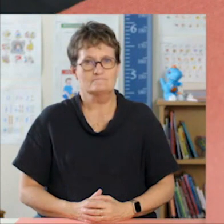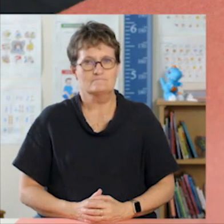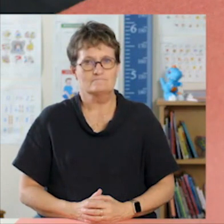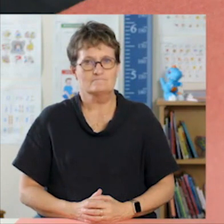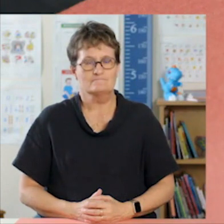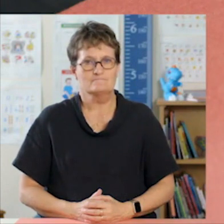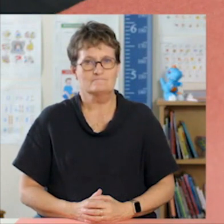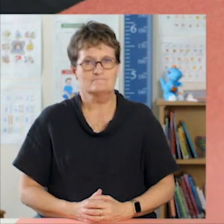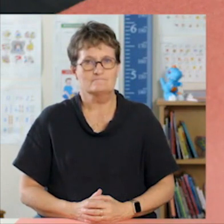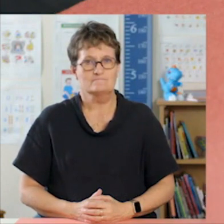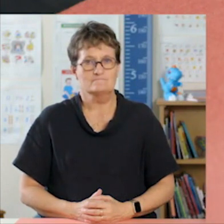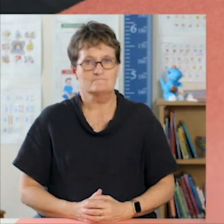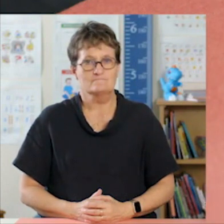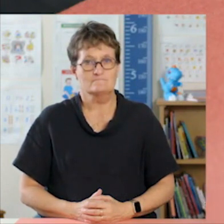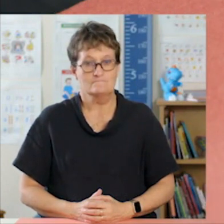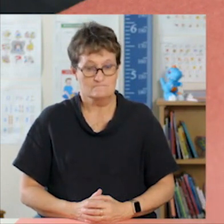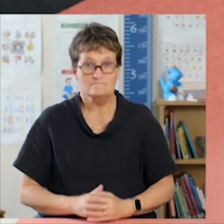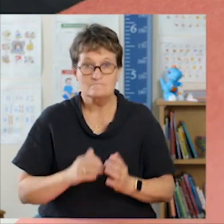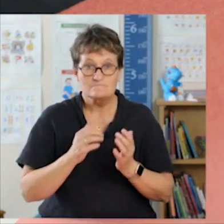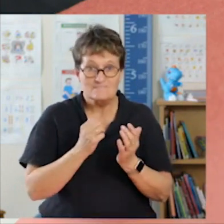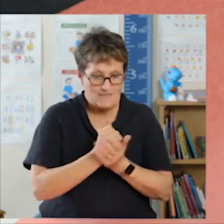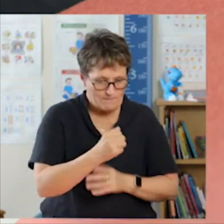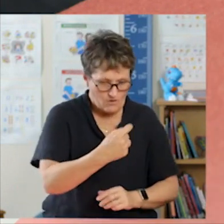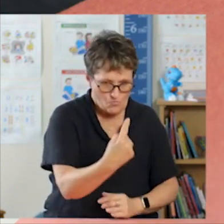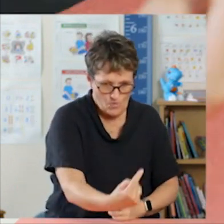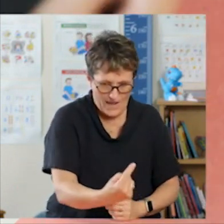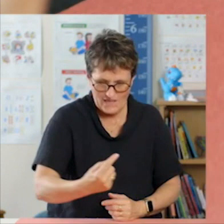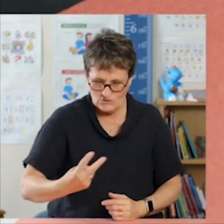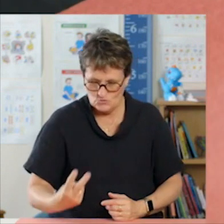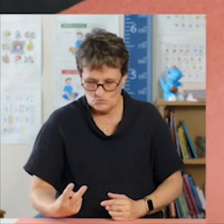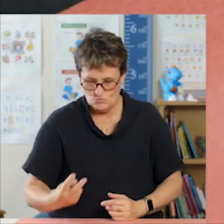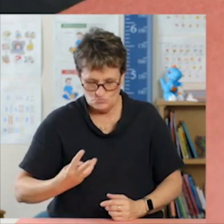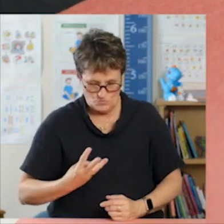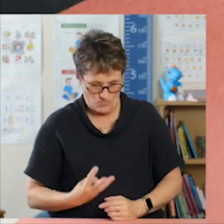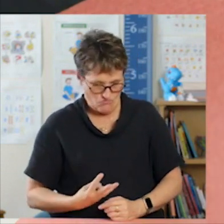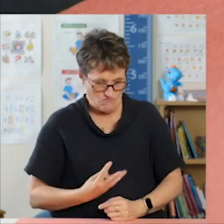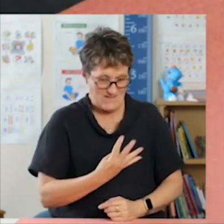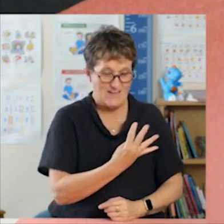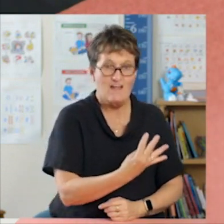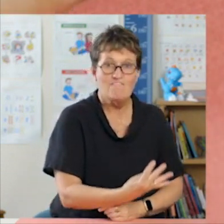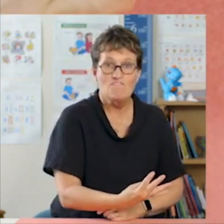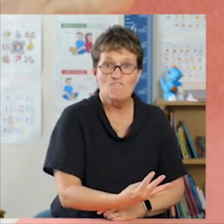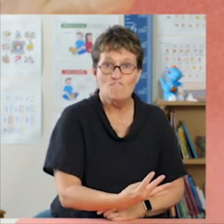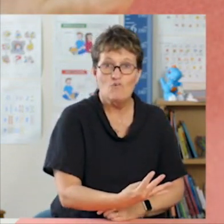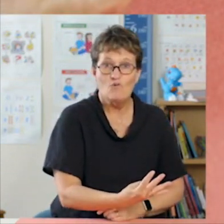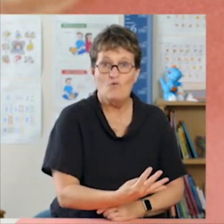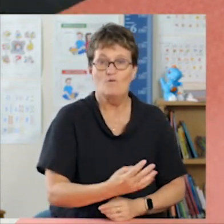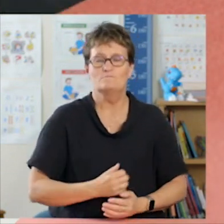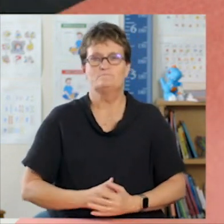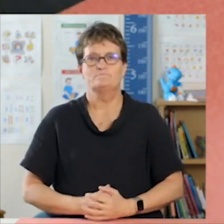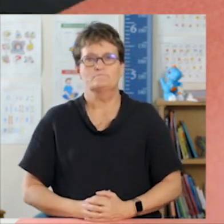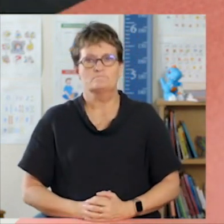Like so. Number each point 1, 2, 3, and